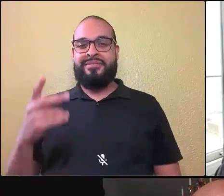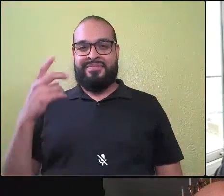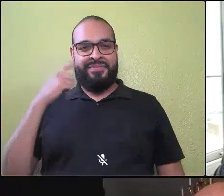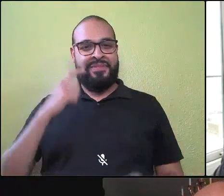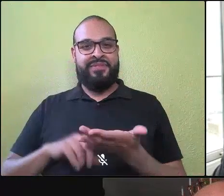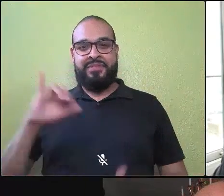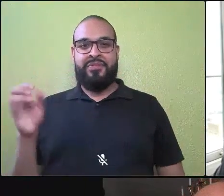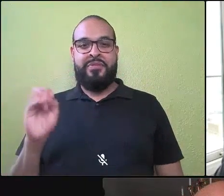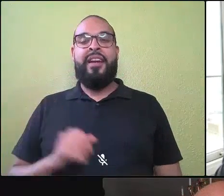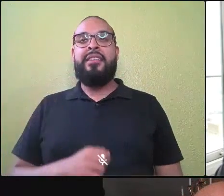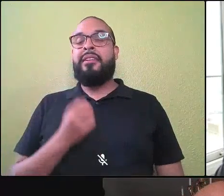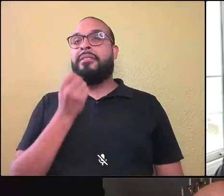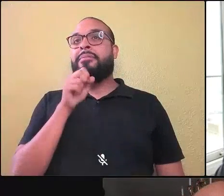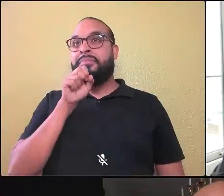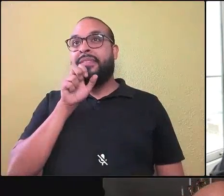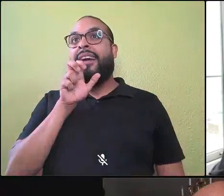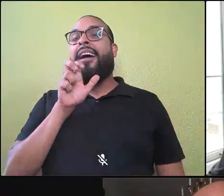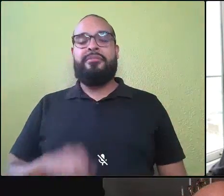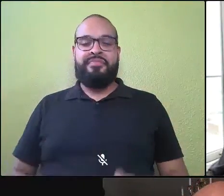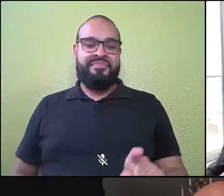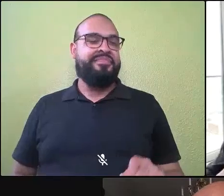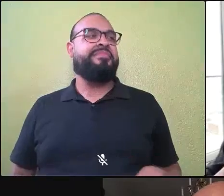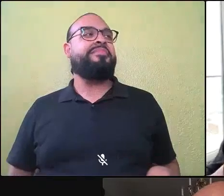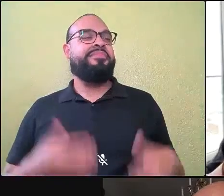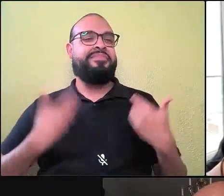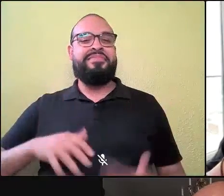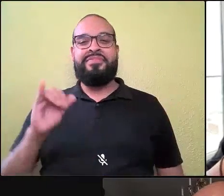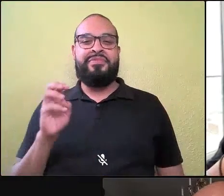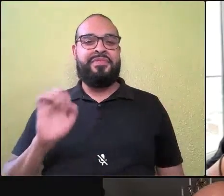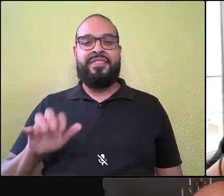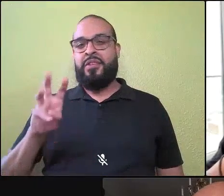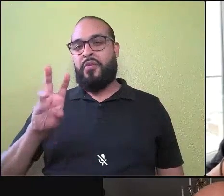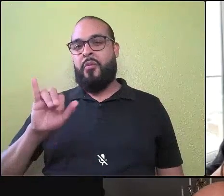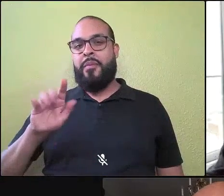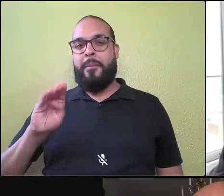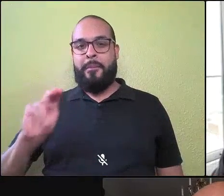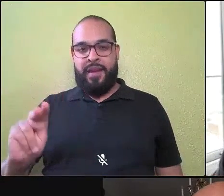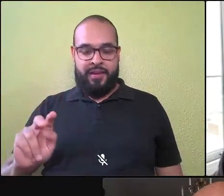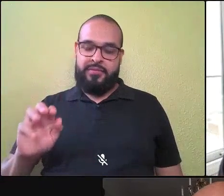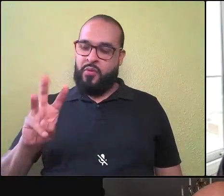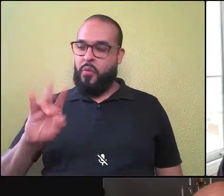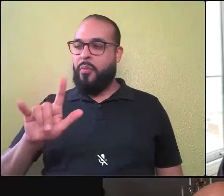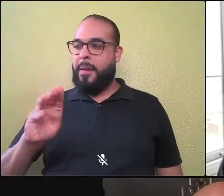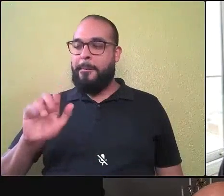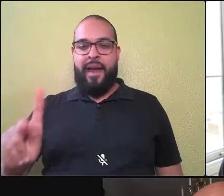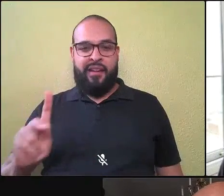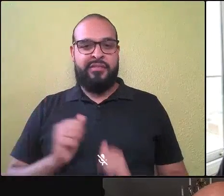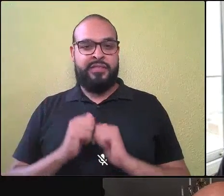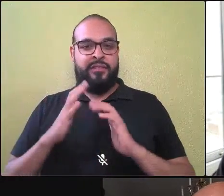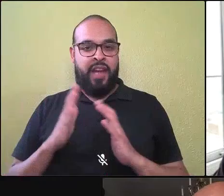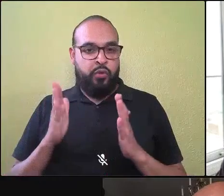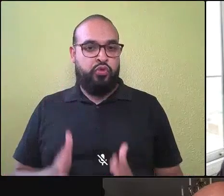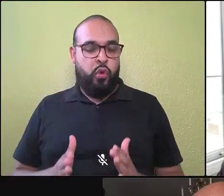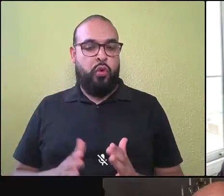I didn't know. Hey everyone. Joy Womack, founder Goody Nation, based in Atlanta, Georgia. But we're a